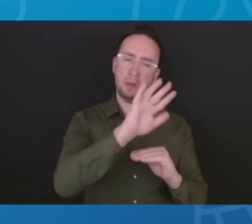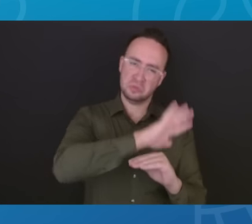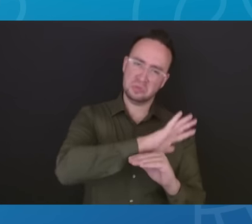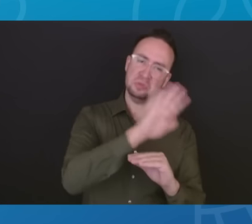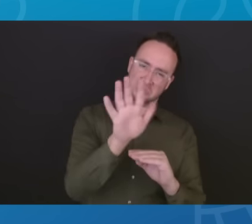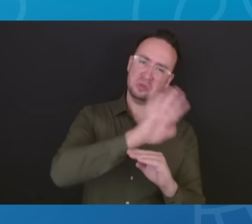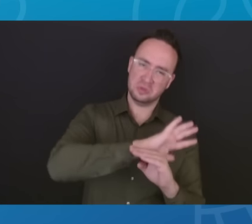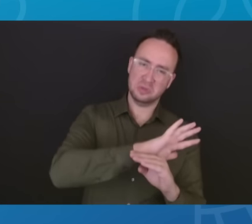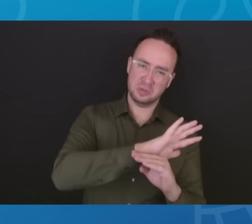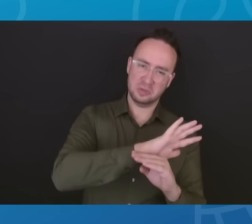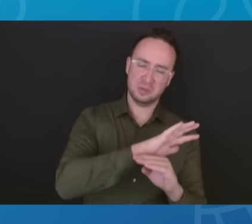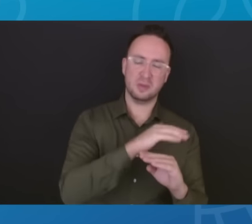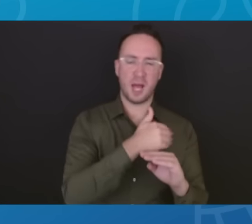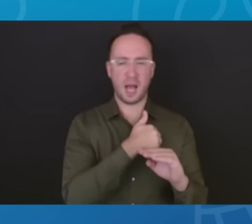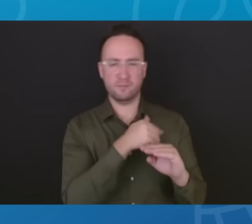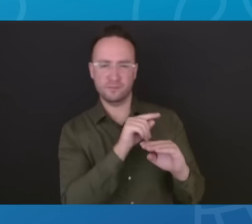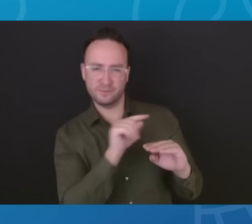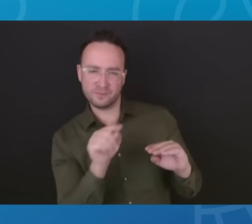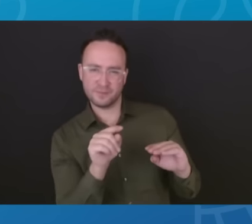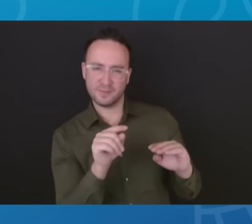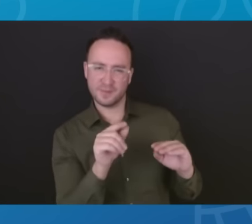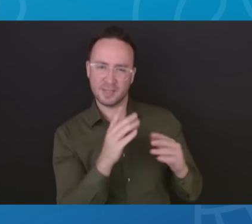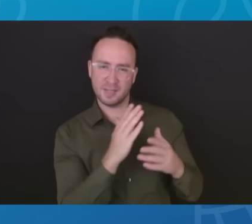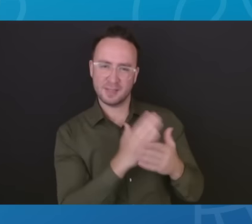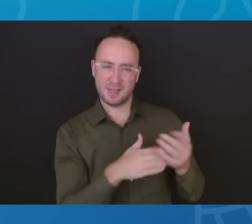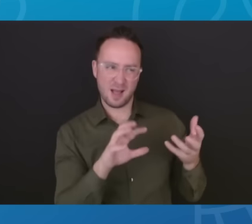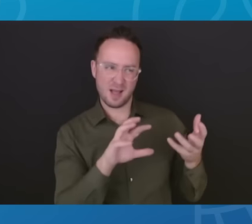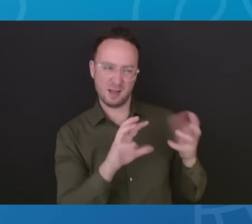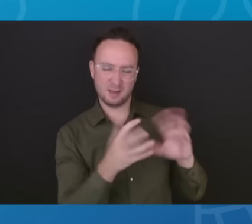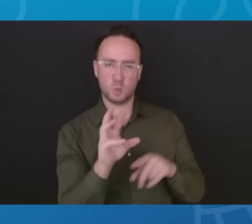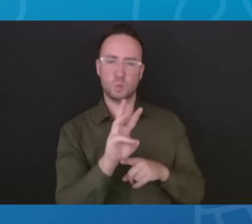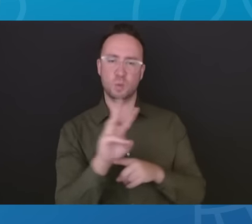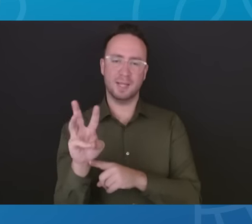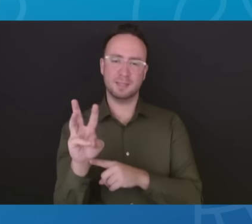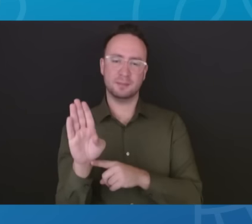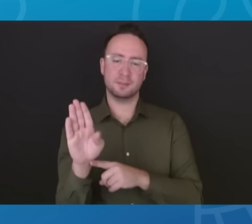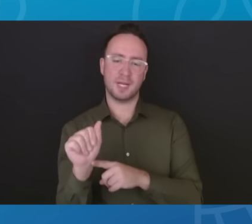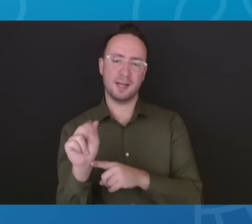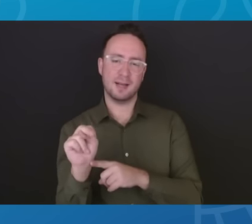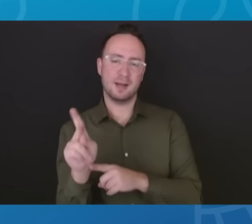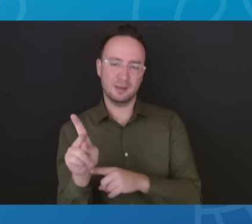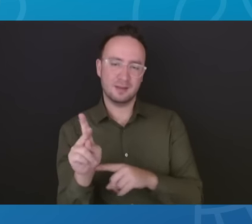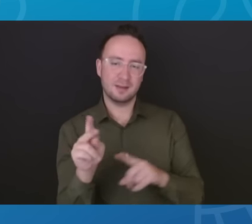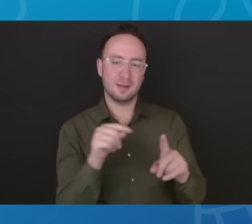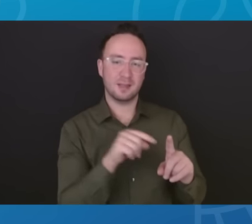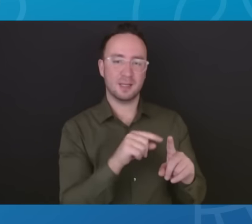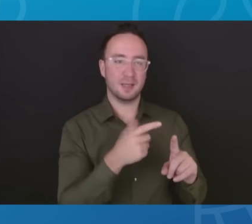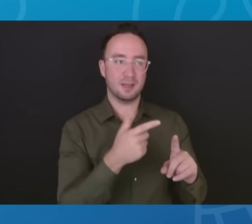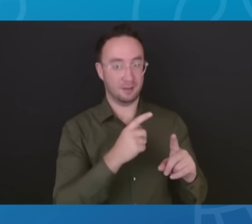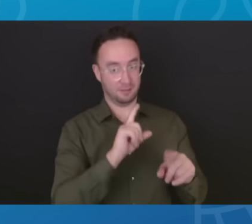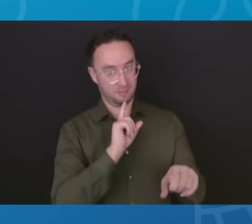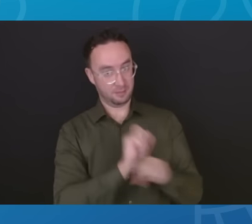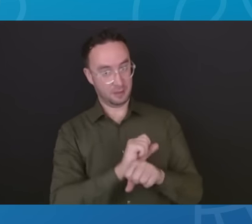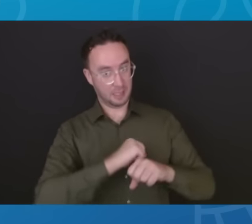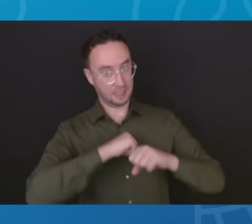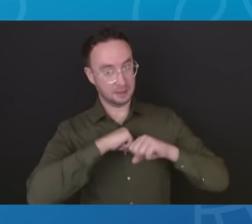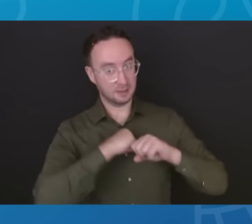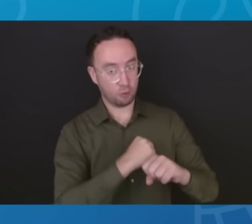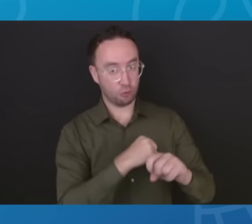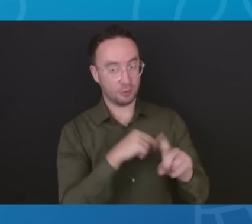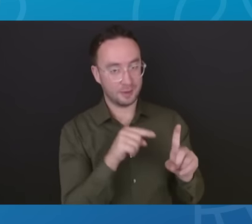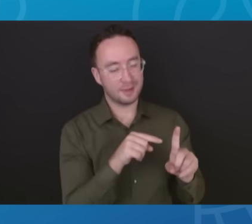insecurity in the West Bank, ultimately its security is never going to be assured, which is why you have heard us and you have seen us.